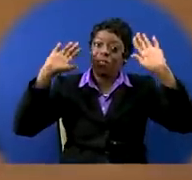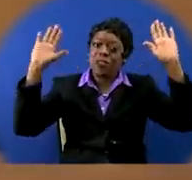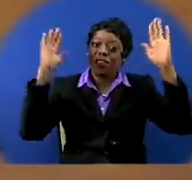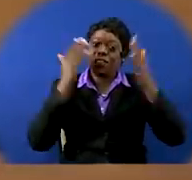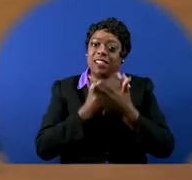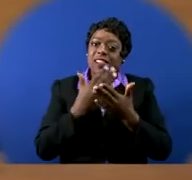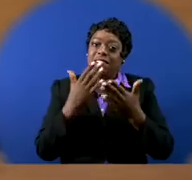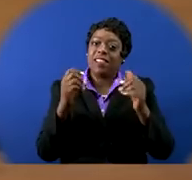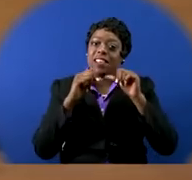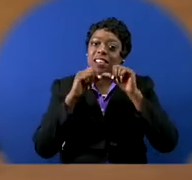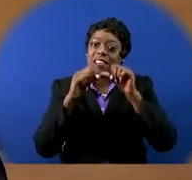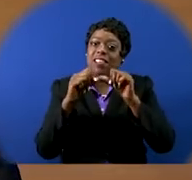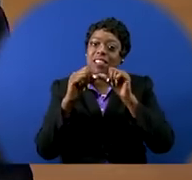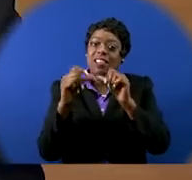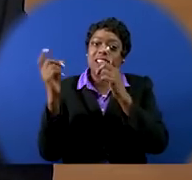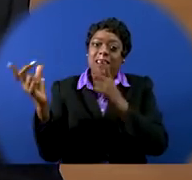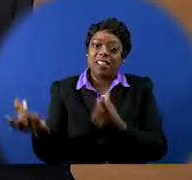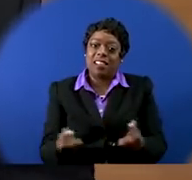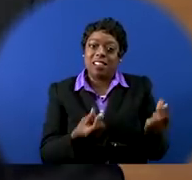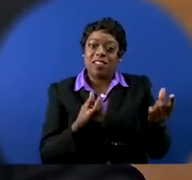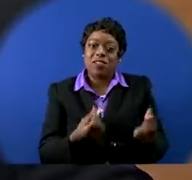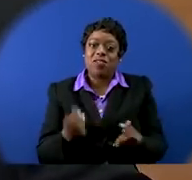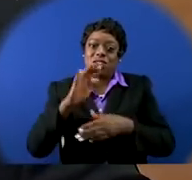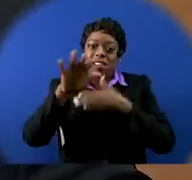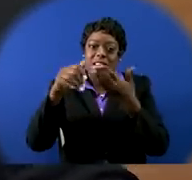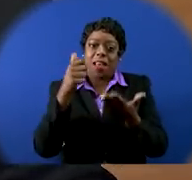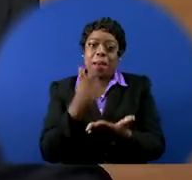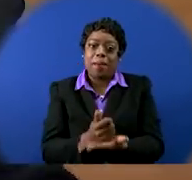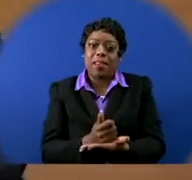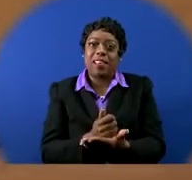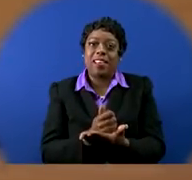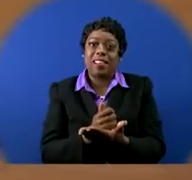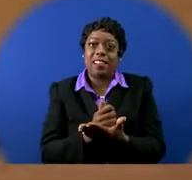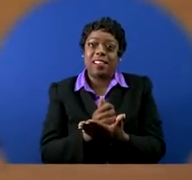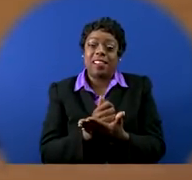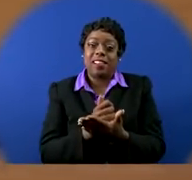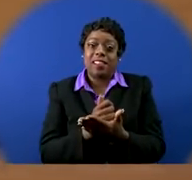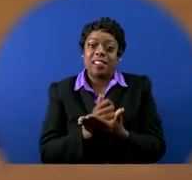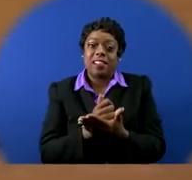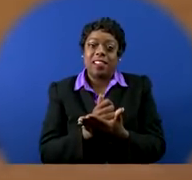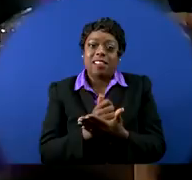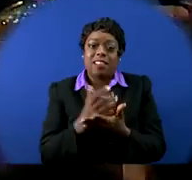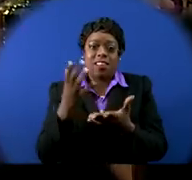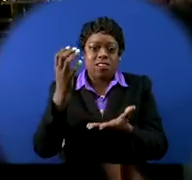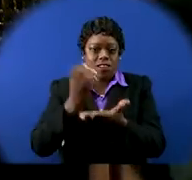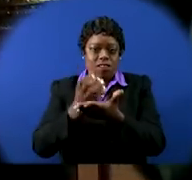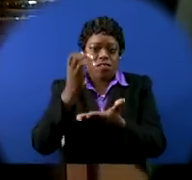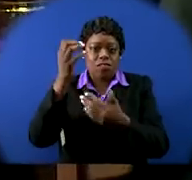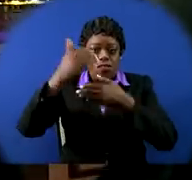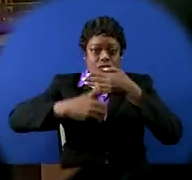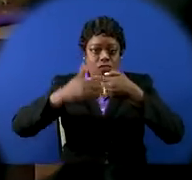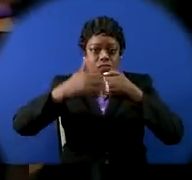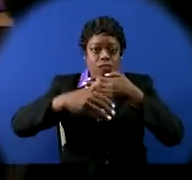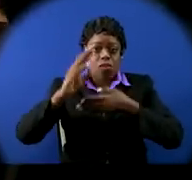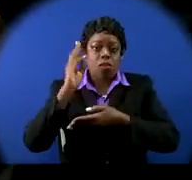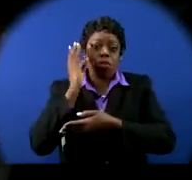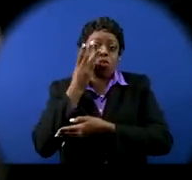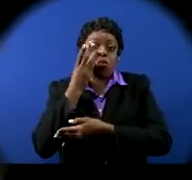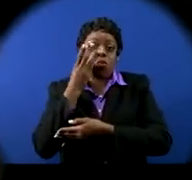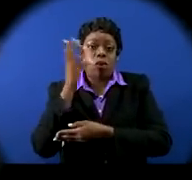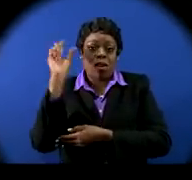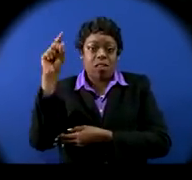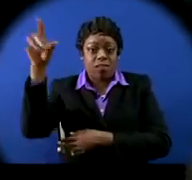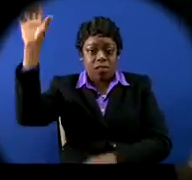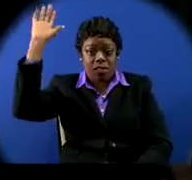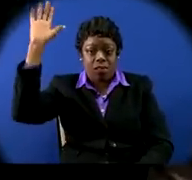continue to do. Sir. Amen. Amen. Bless you, brother. If you've not yet received your elements, won't you just slip up your hand there, leaders,